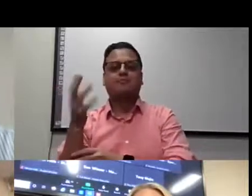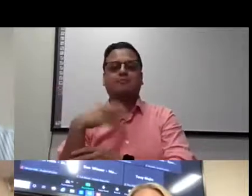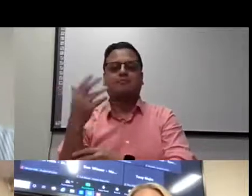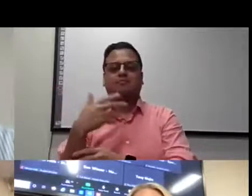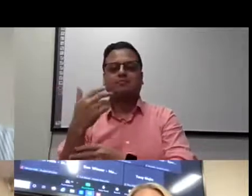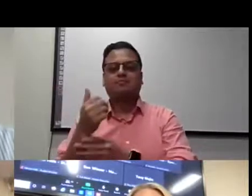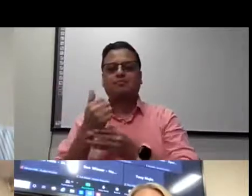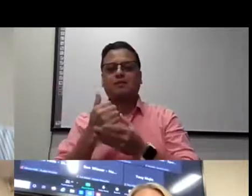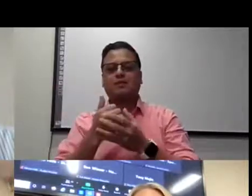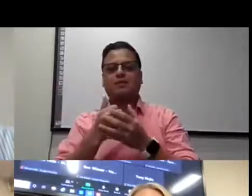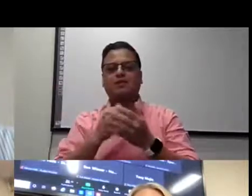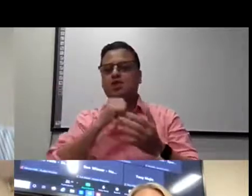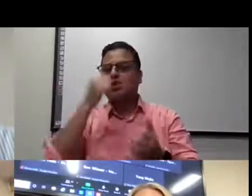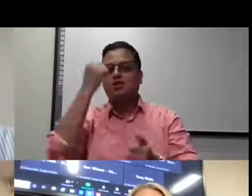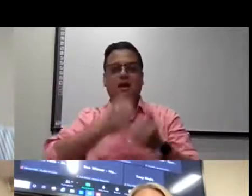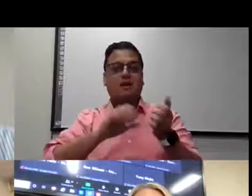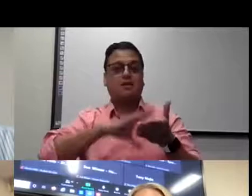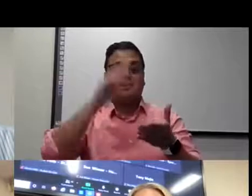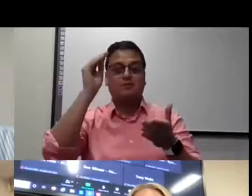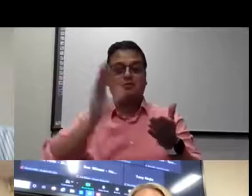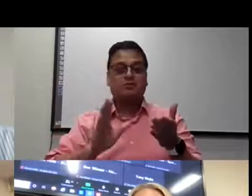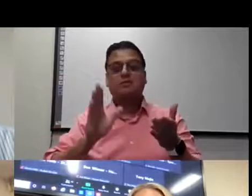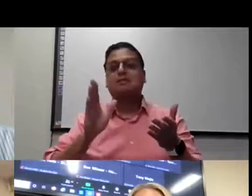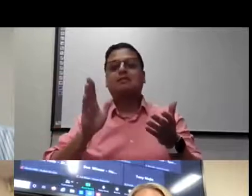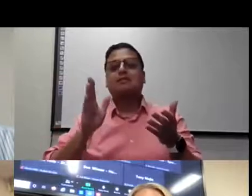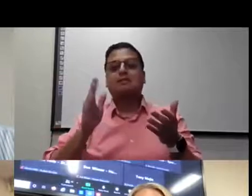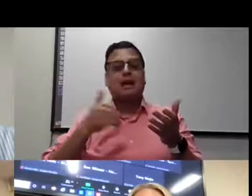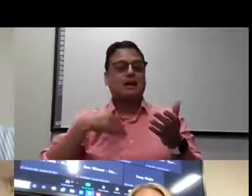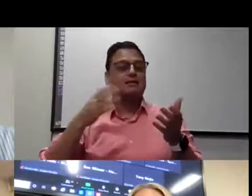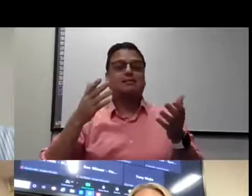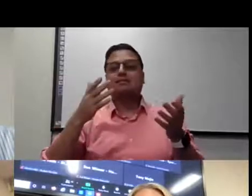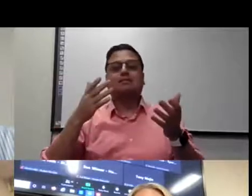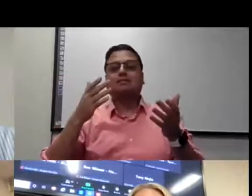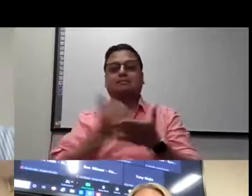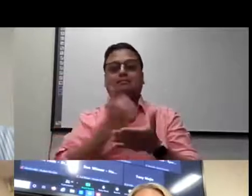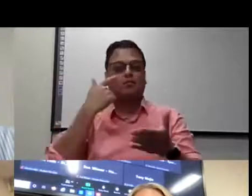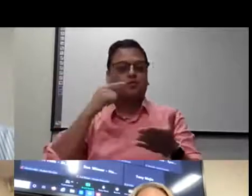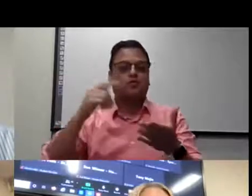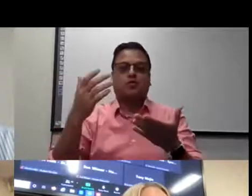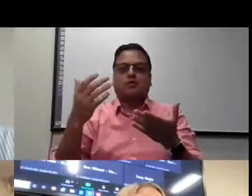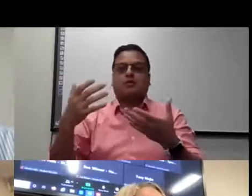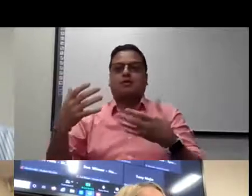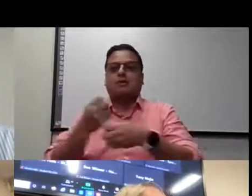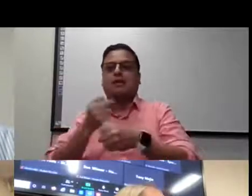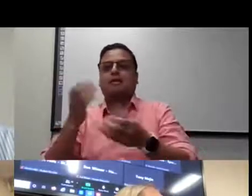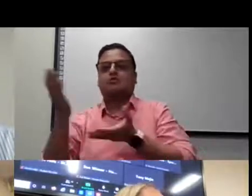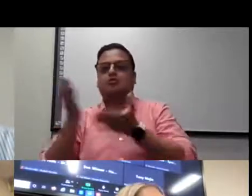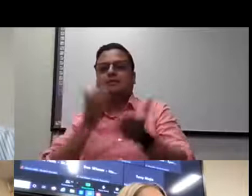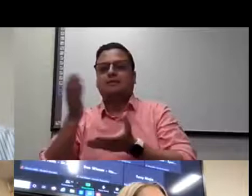not every student, I think, has had a chance to get the services in a meaningful